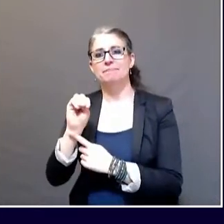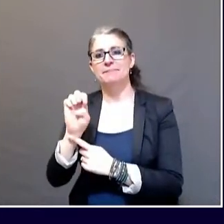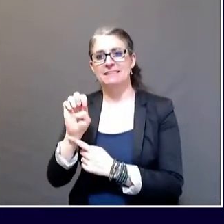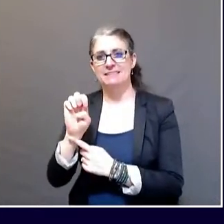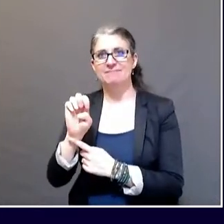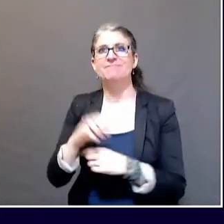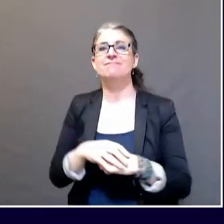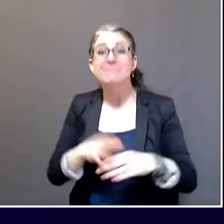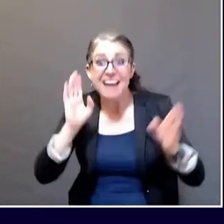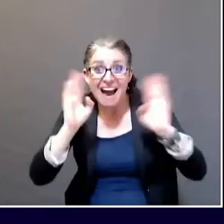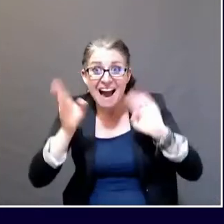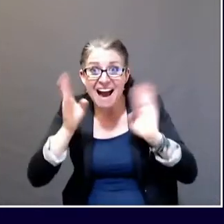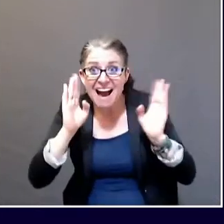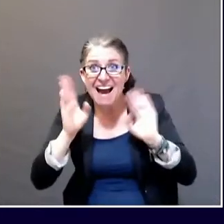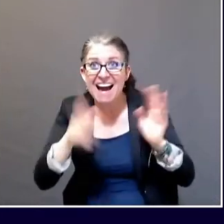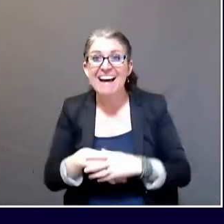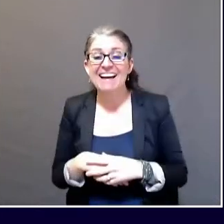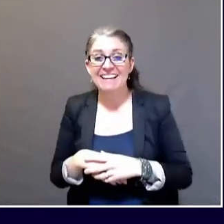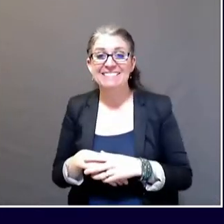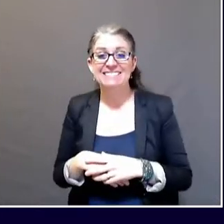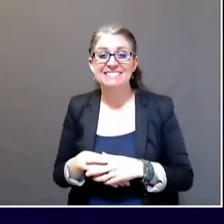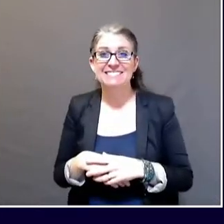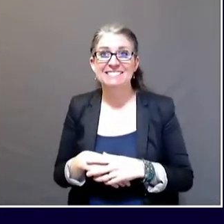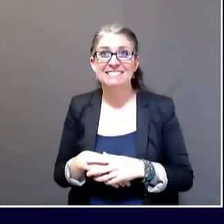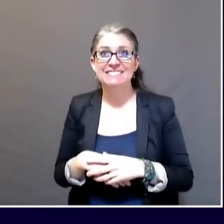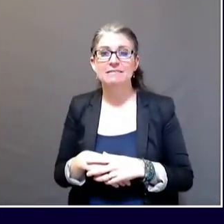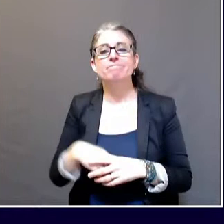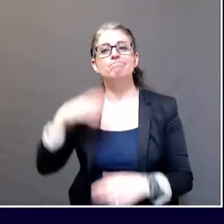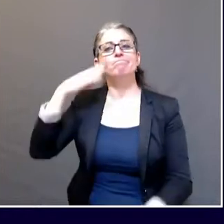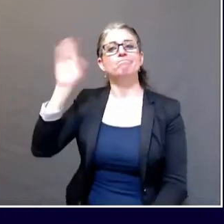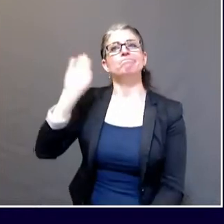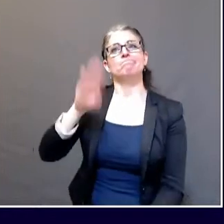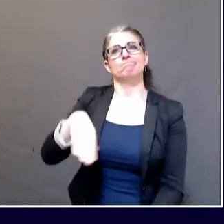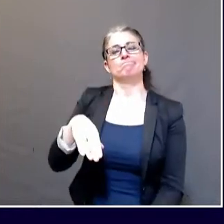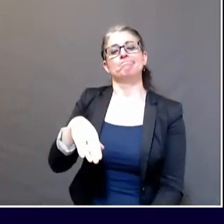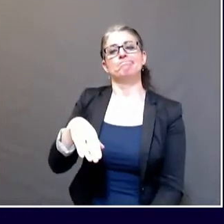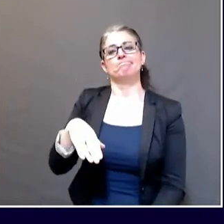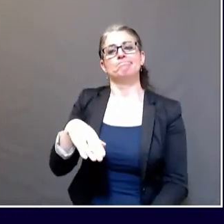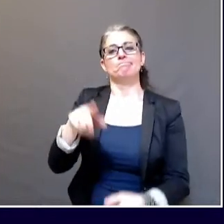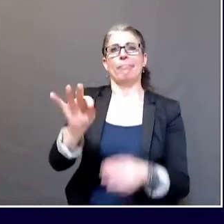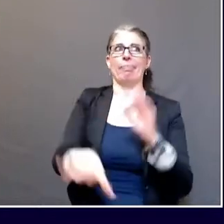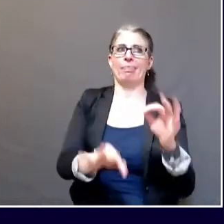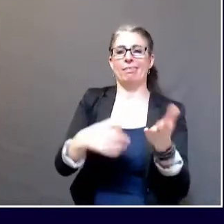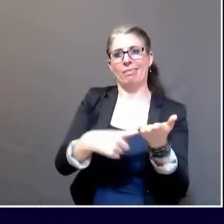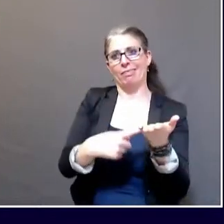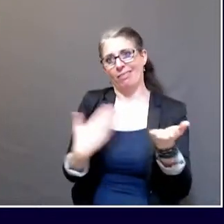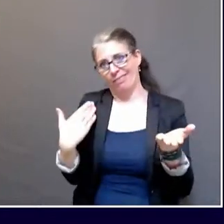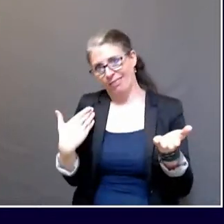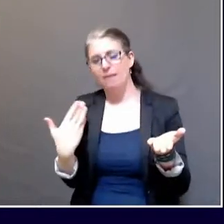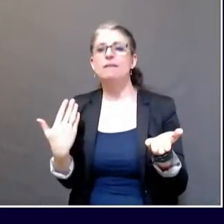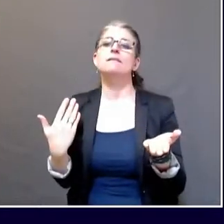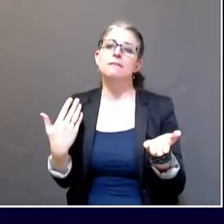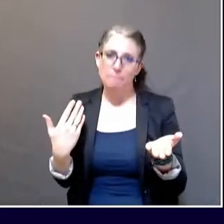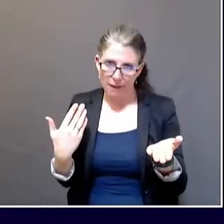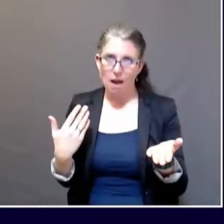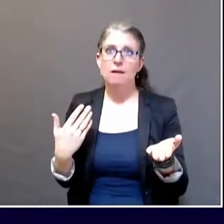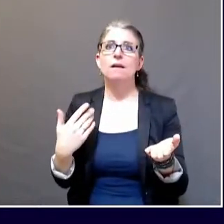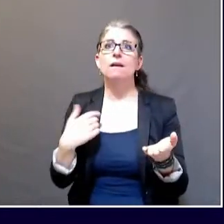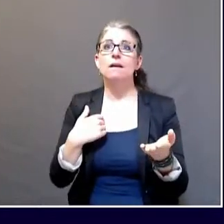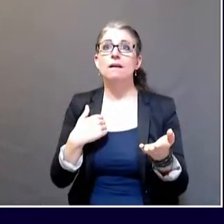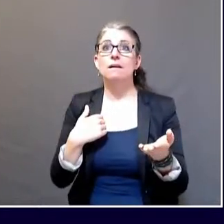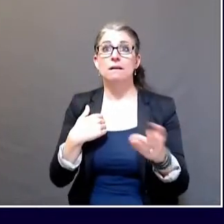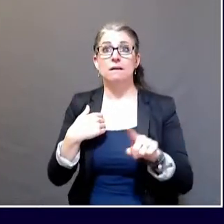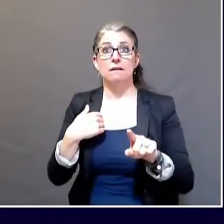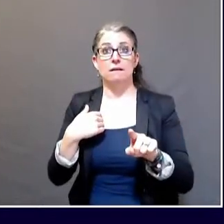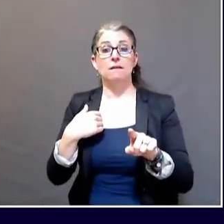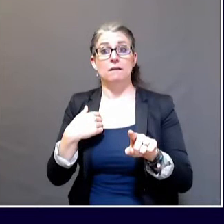Shaw. I just wanted to, I know we touched on this a little bit earlier, but I wanted to see if you could provide some more insight on